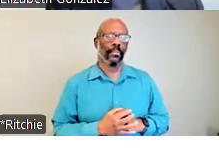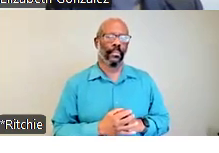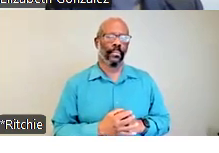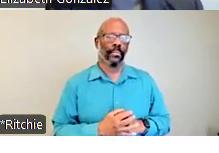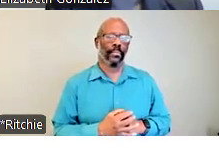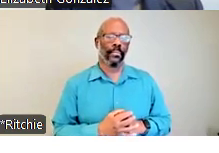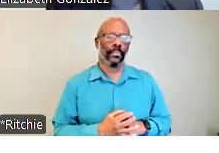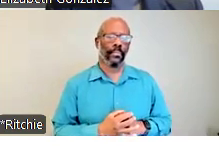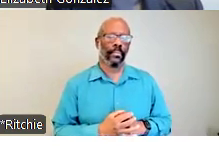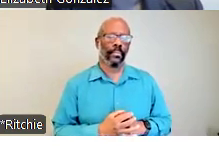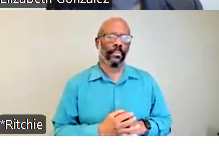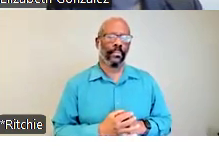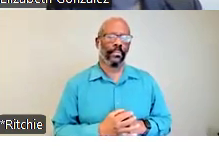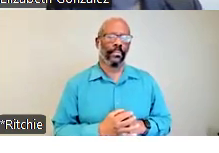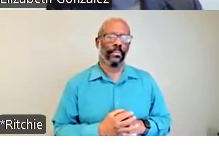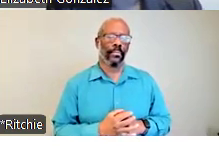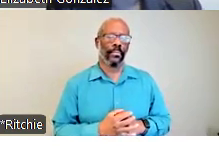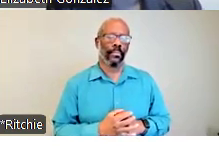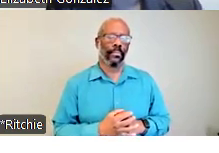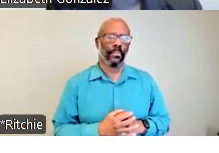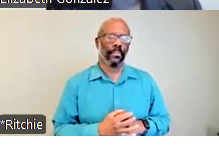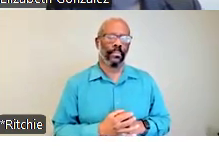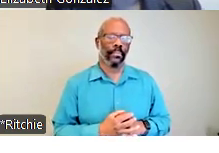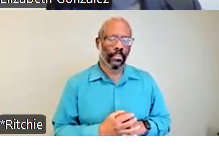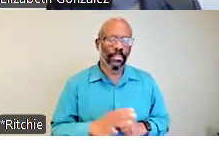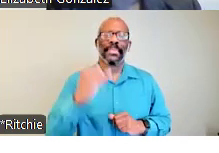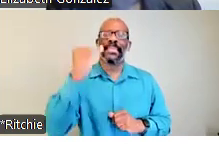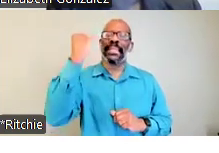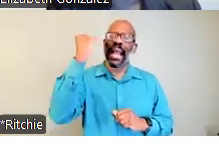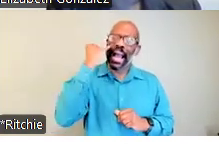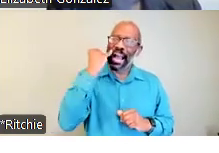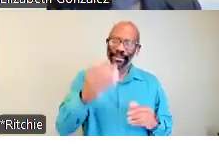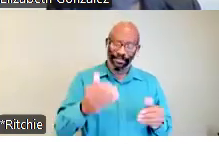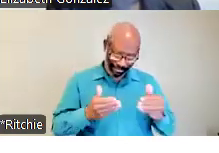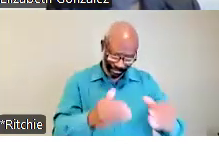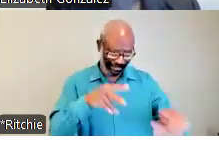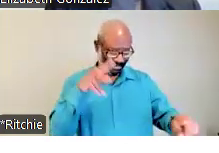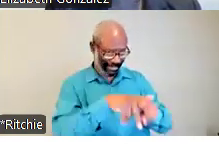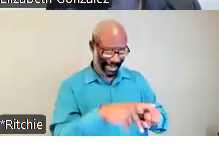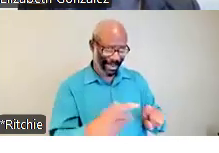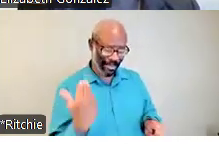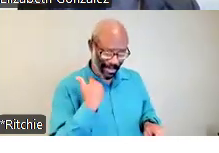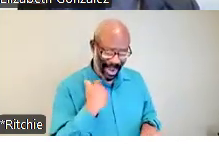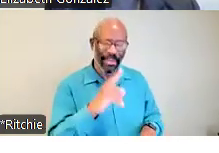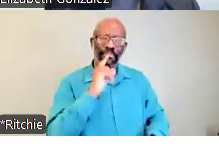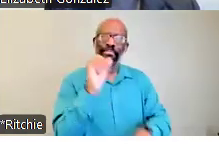If you file a bankruptcy, you may lose all or part of these assets.